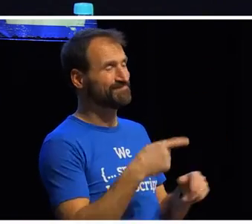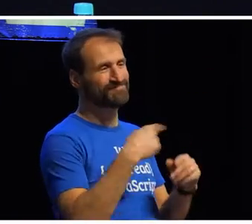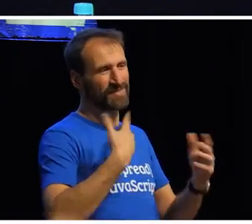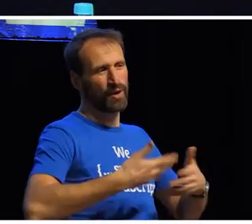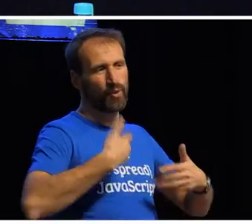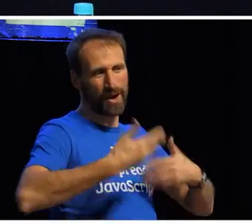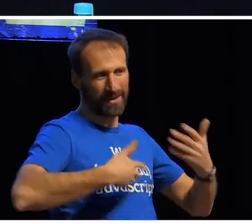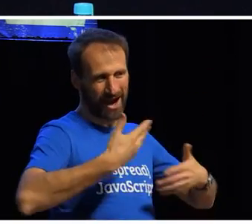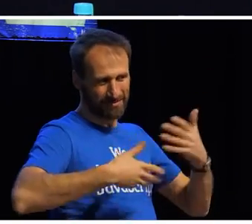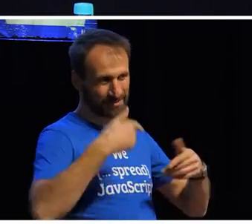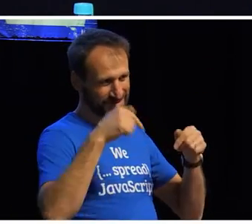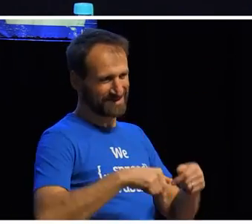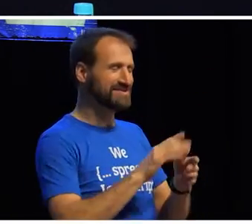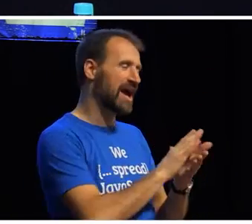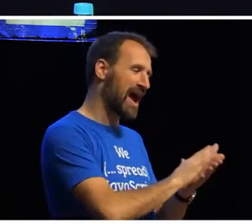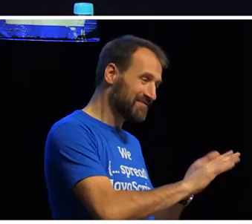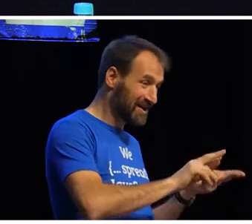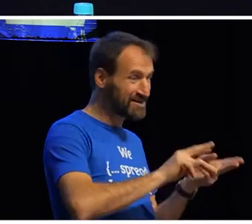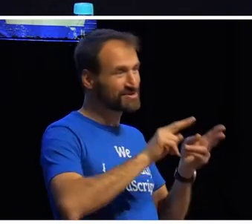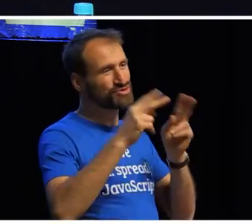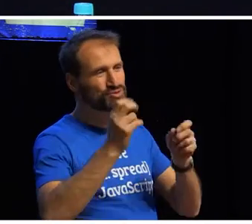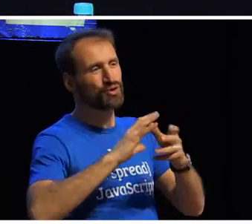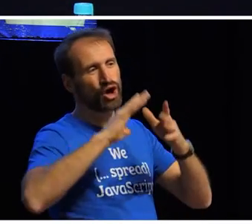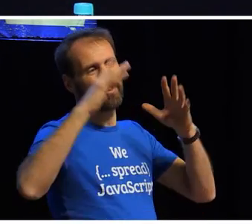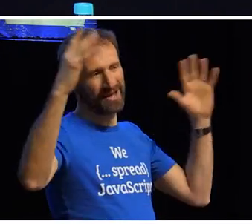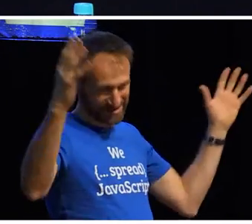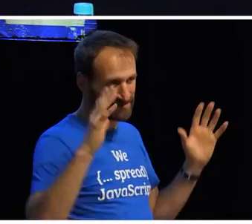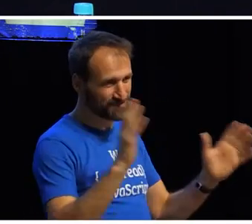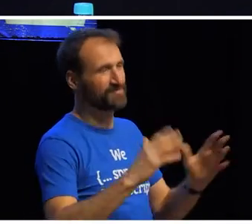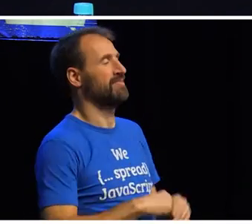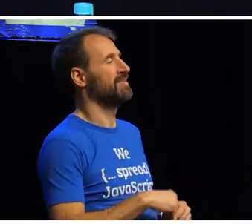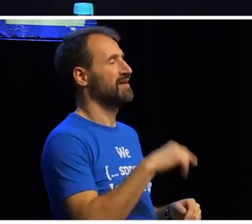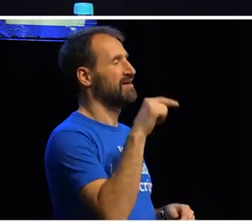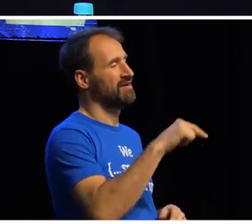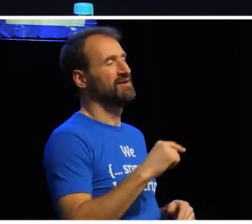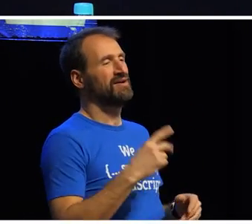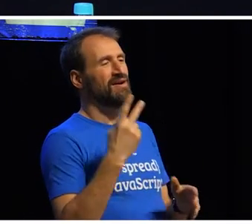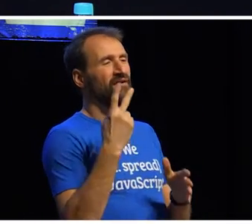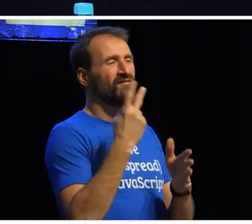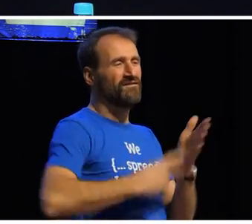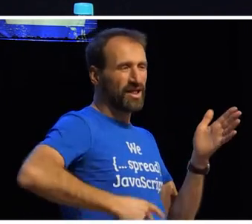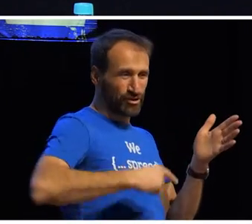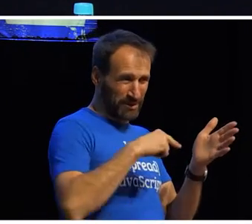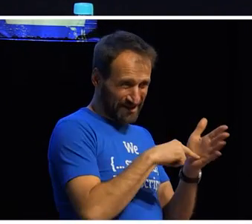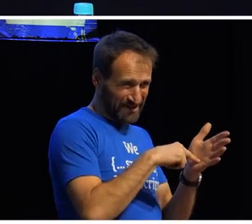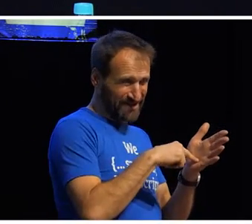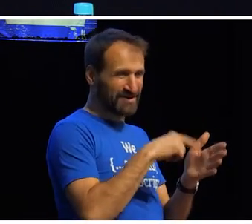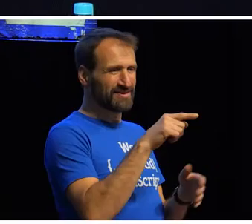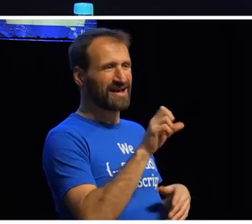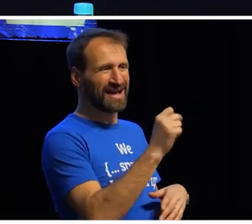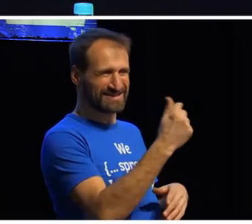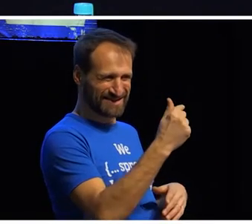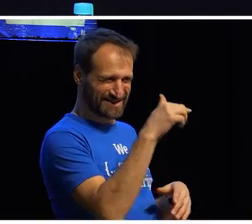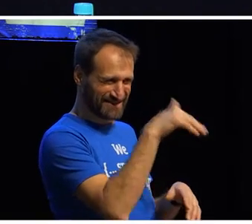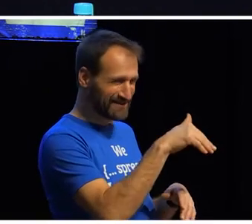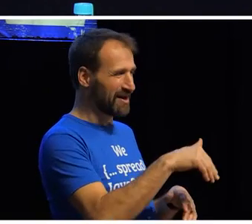we're gonna go from simple to complex right vulnerability at its core the vulnerability that st had here and this is a common vulnerability we